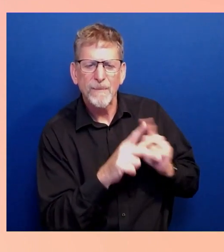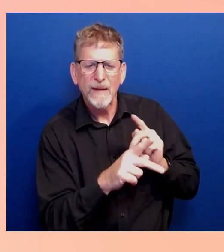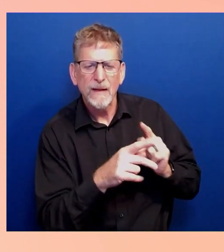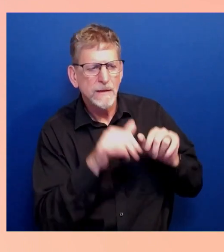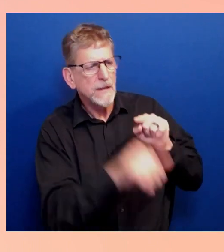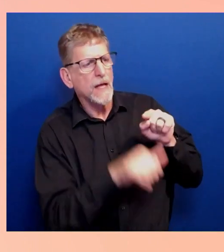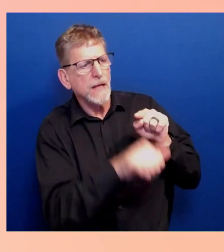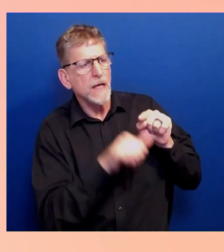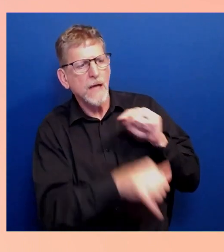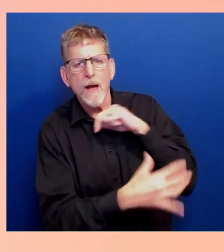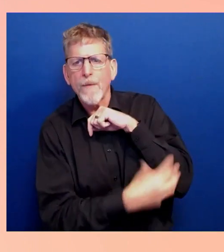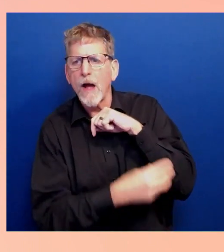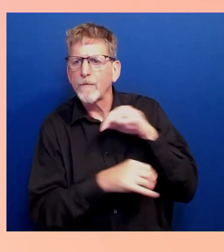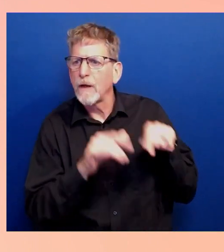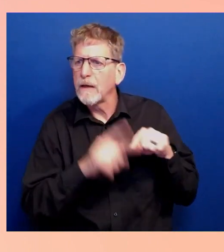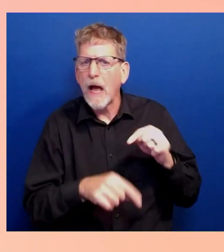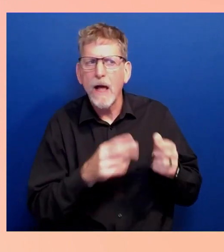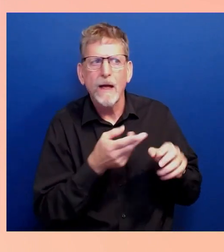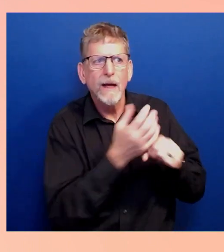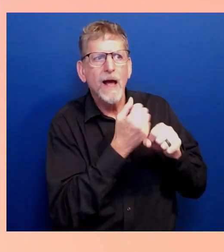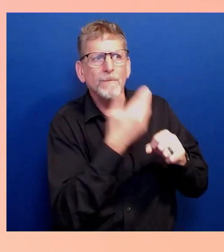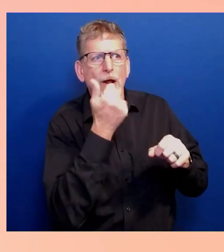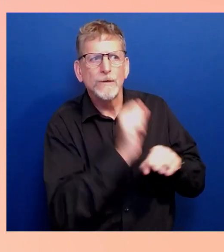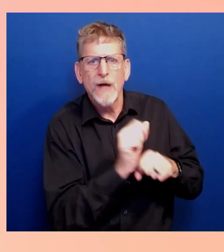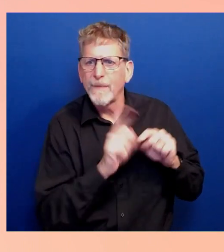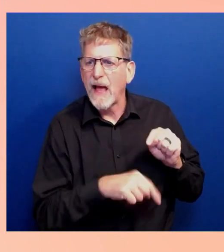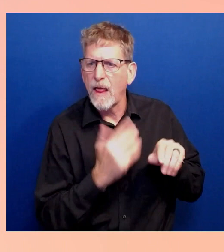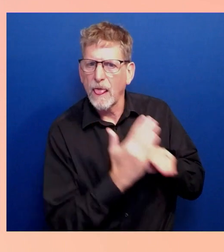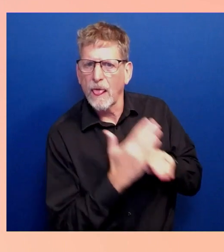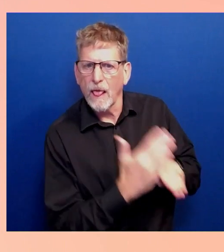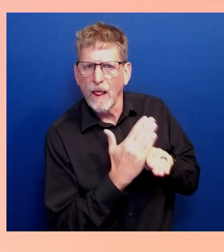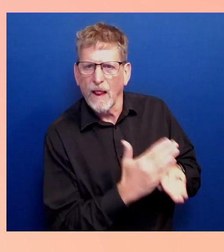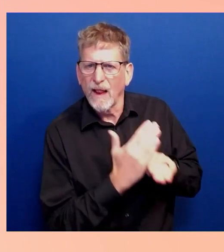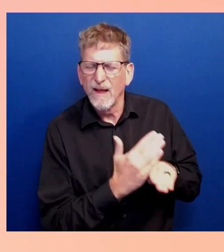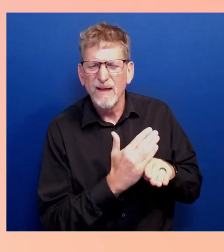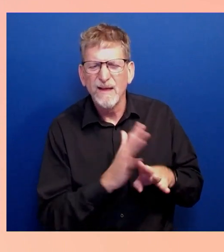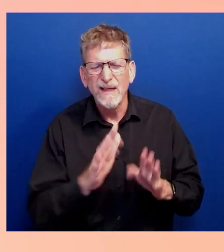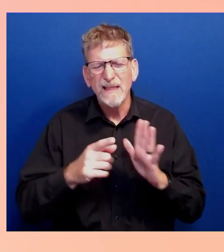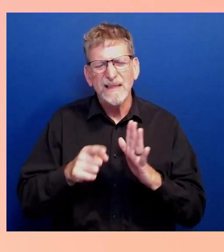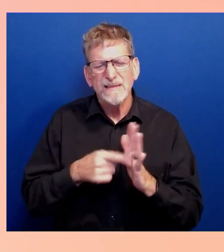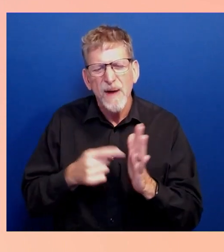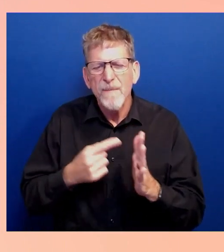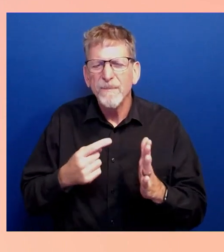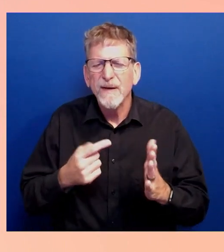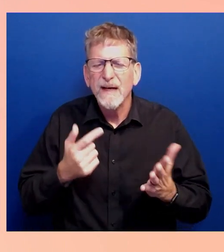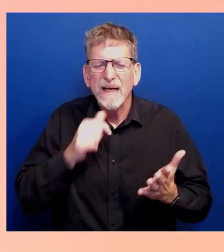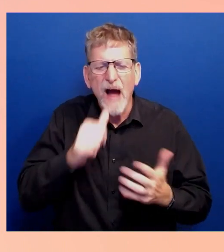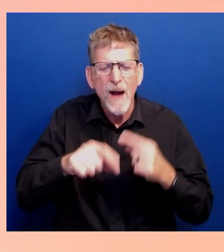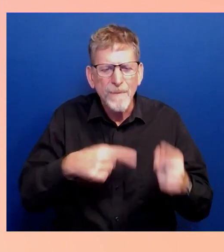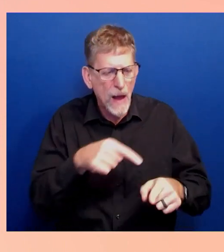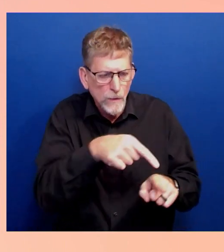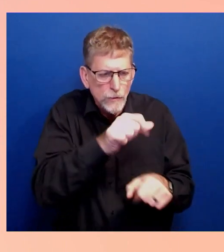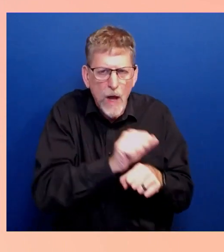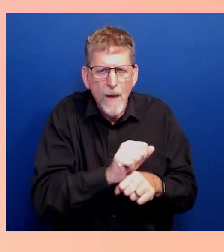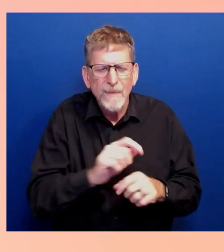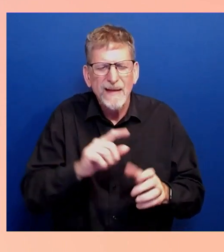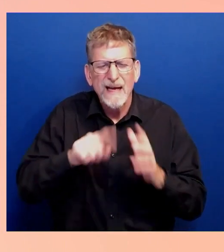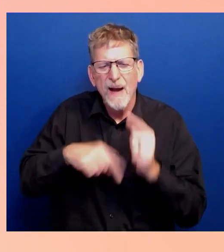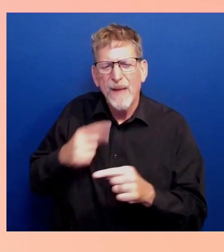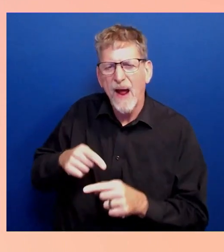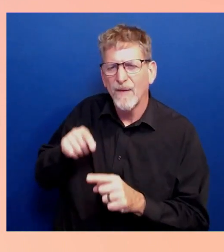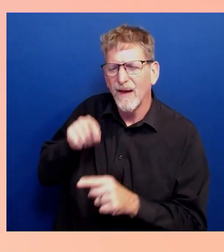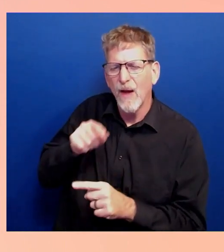And sometimes it's not just about a job, it's about the quality of job. It's about an ability to have a